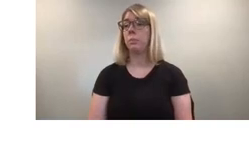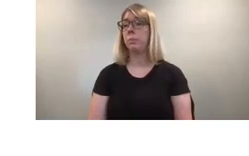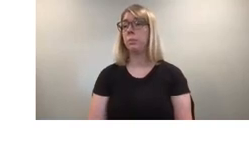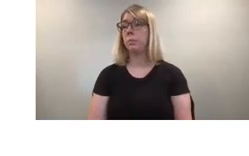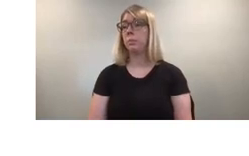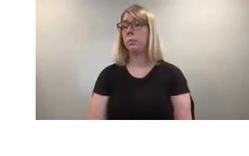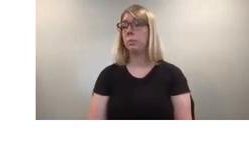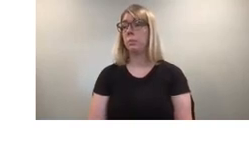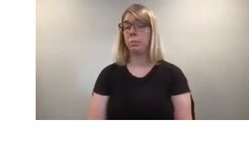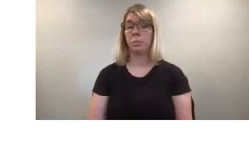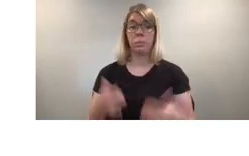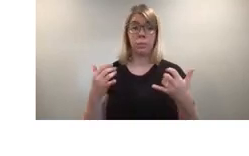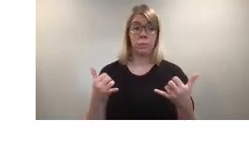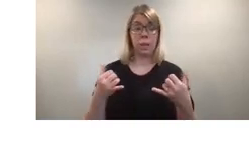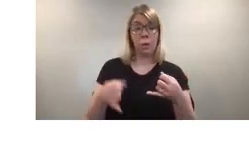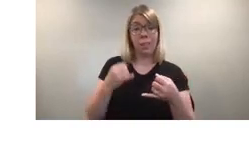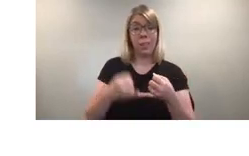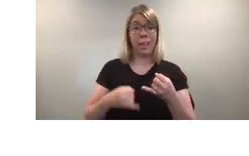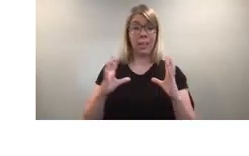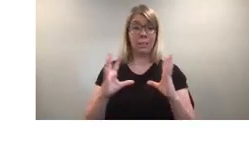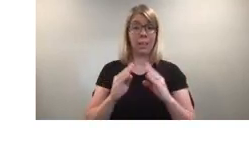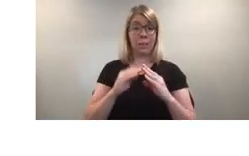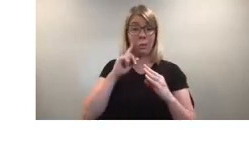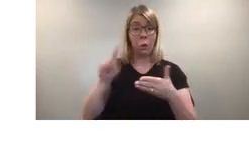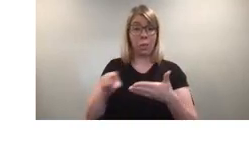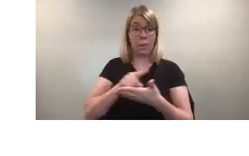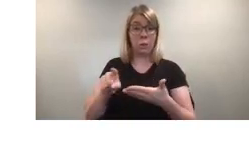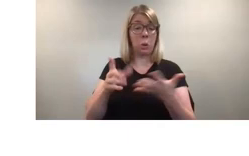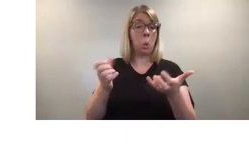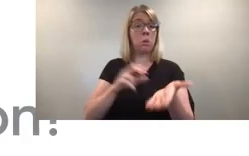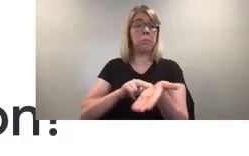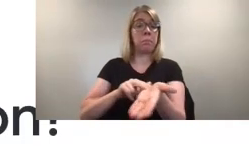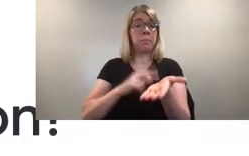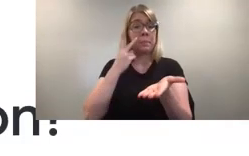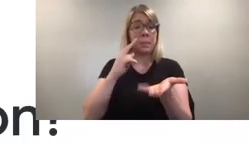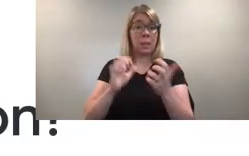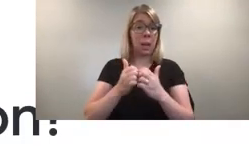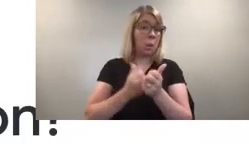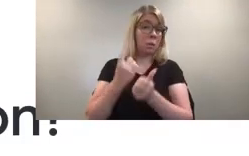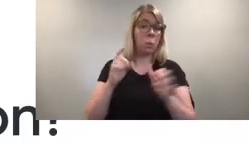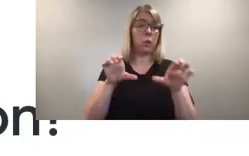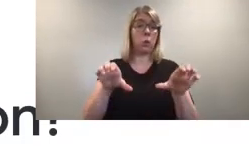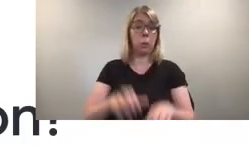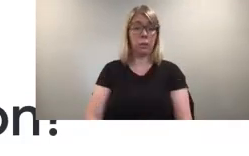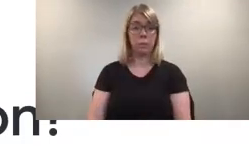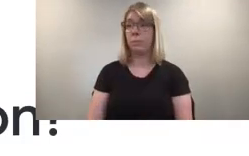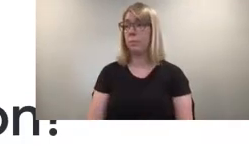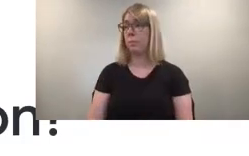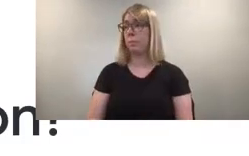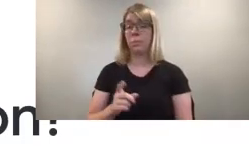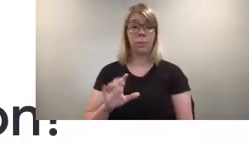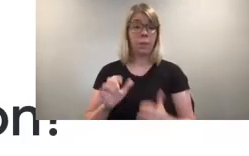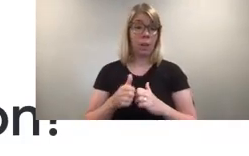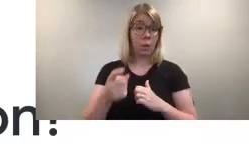So we're at the end of our session for this week. So let's check in and see how everyone is doing. So how are you feeling after